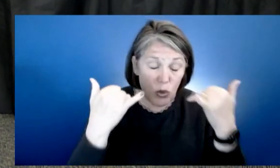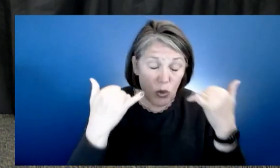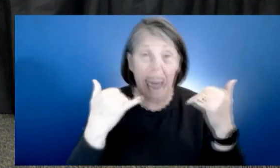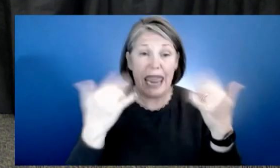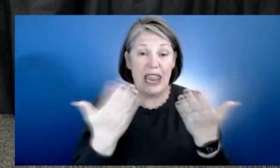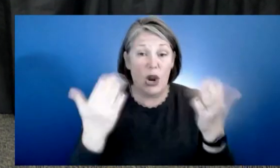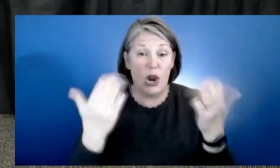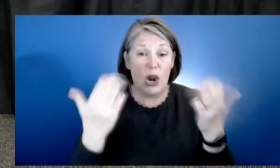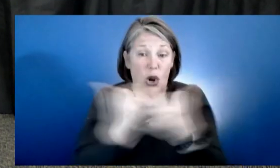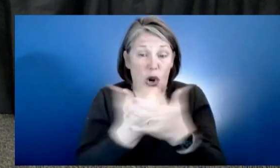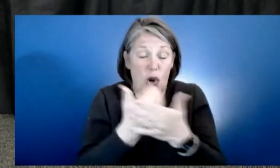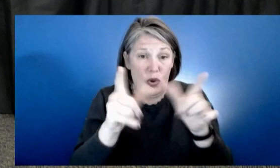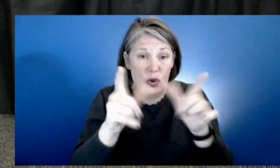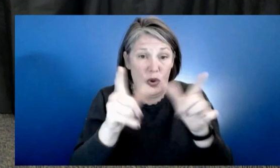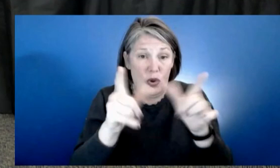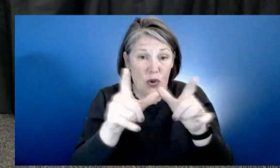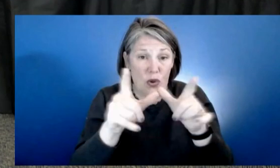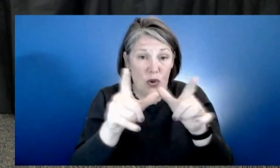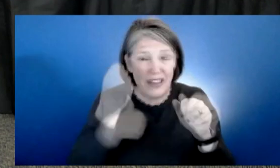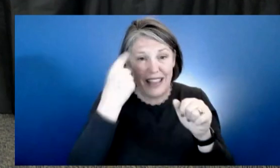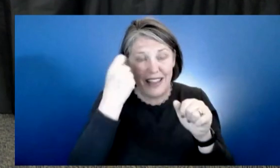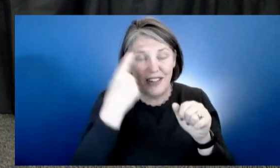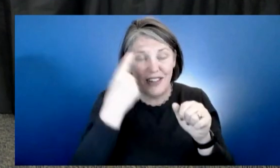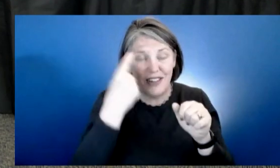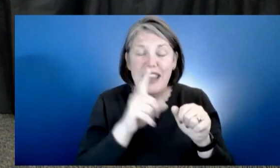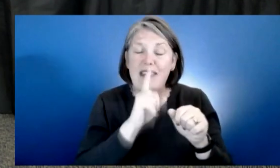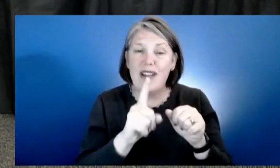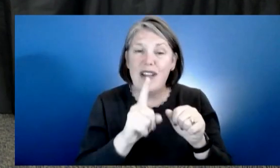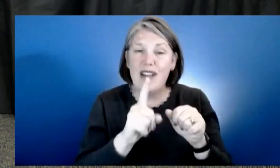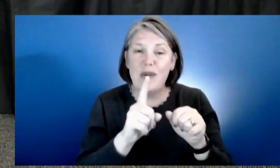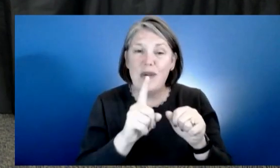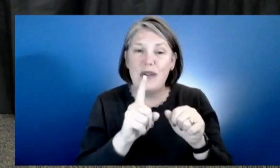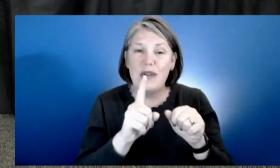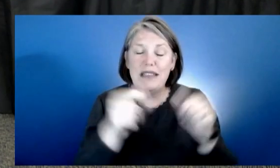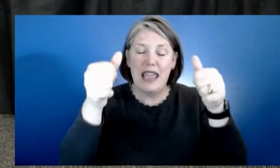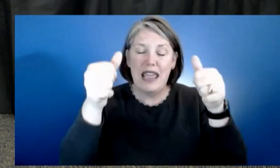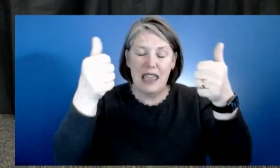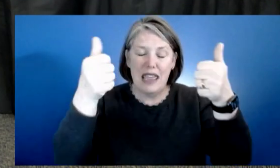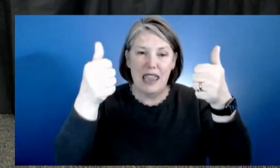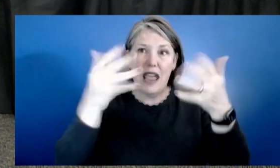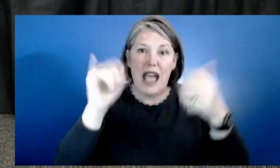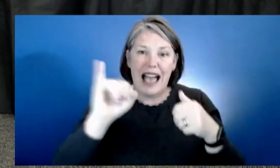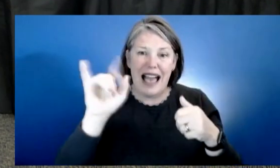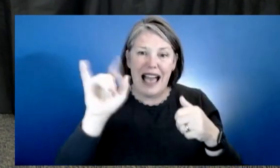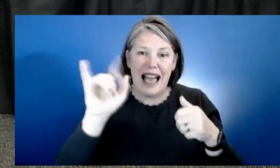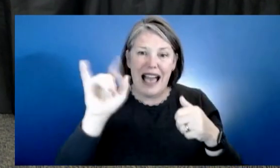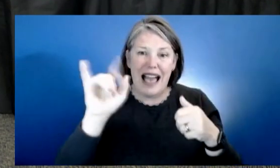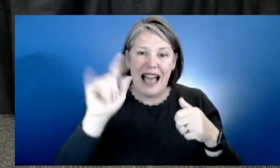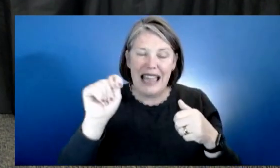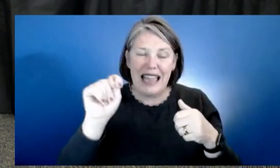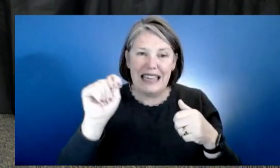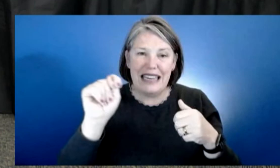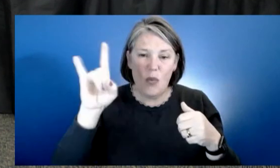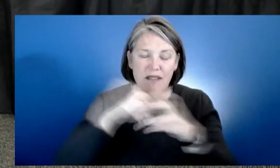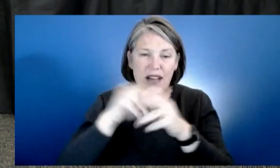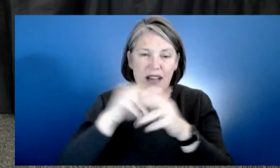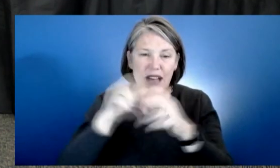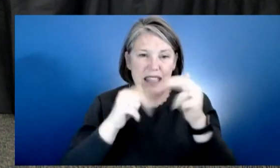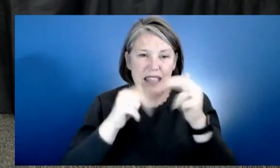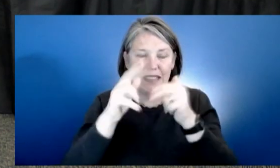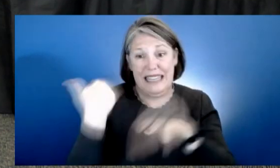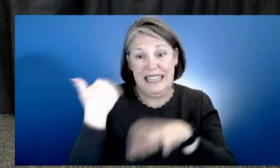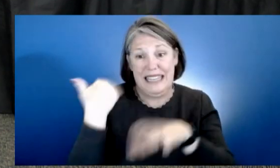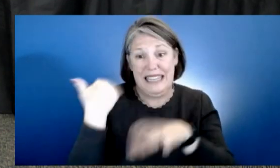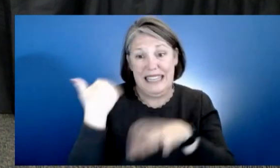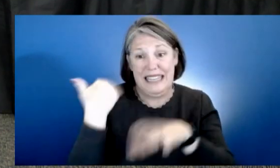understand that there was a reset of the IT, the Wi-Fi here in this building last night to problem solve